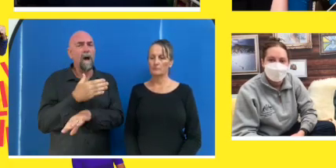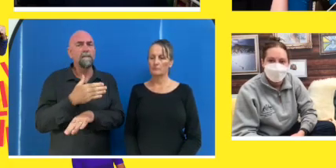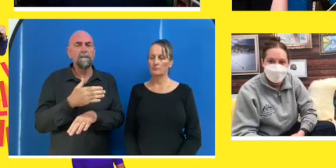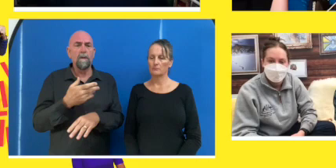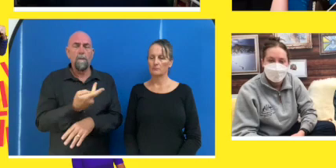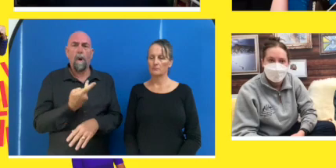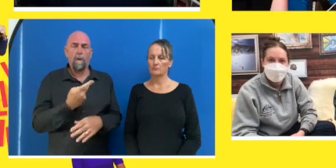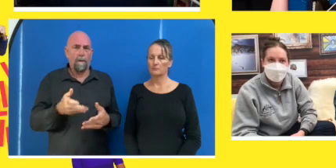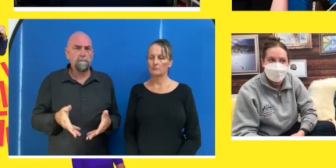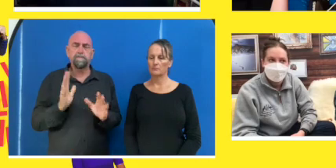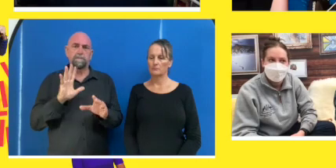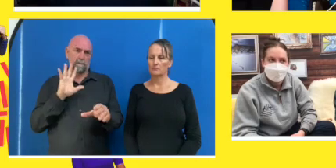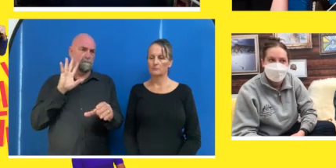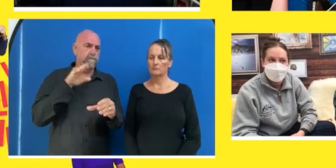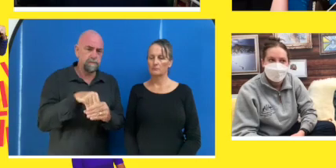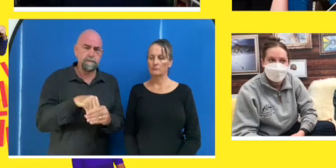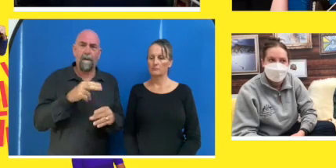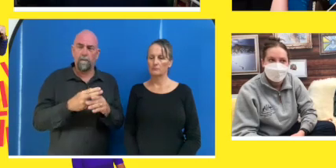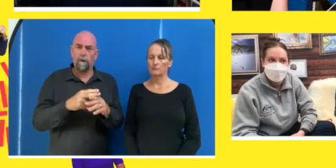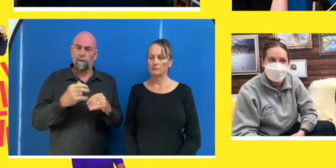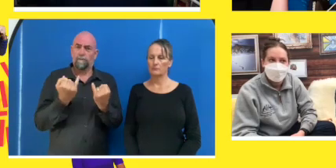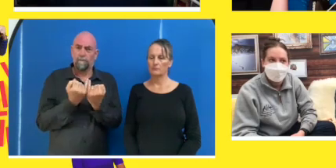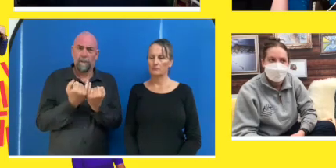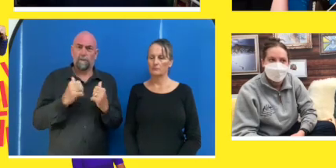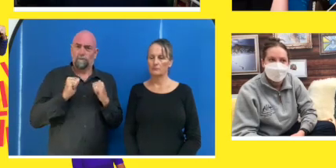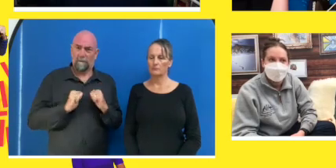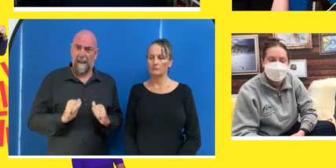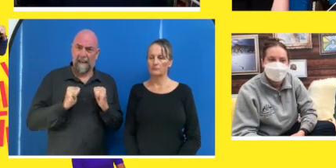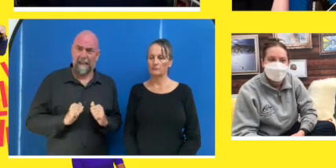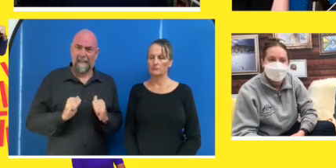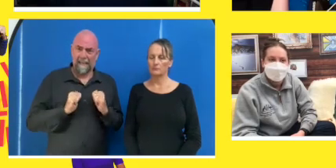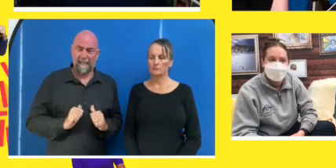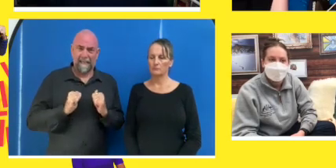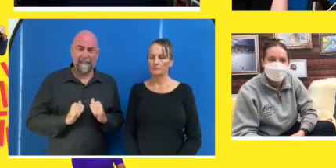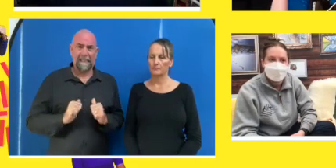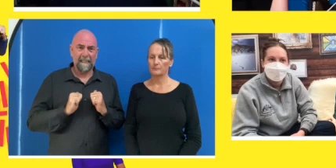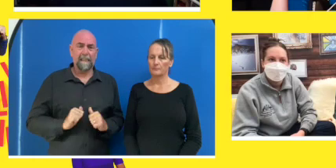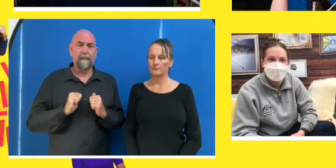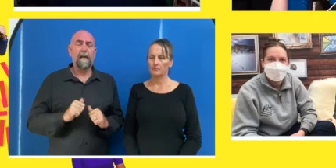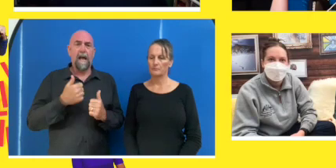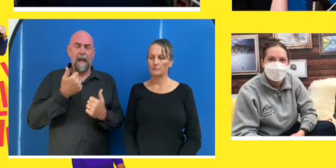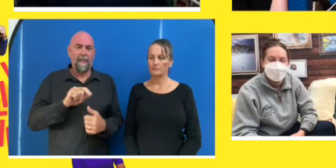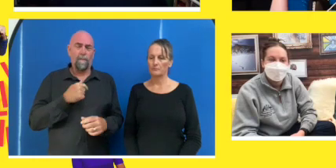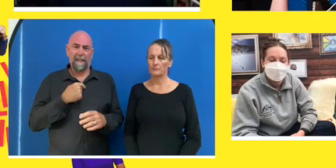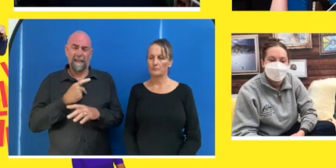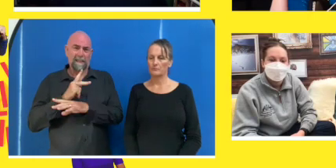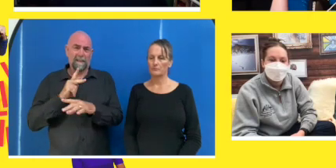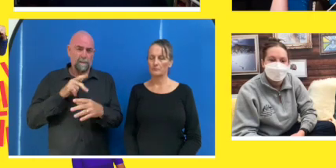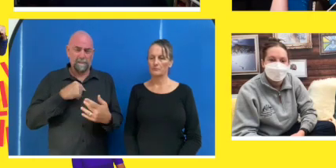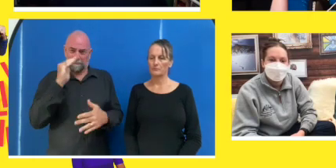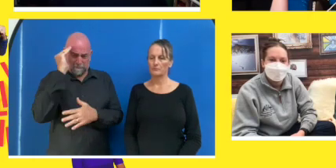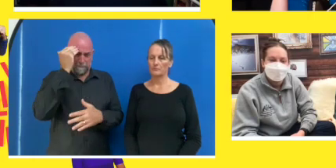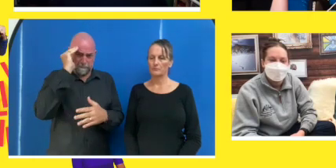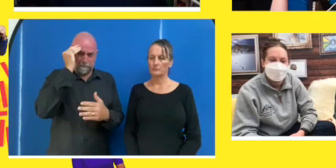as you can, whatever vision impaired category that's in. But I feel like we kicked it off pretty